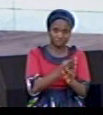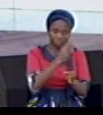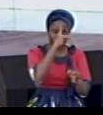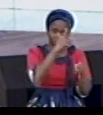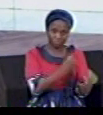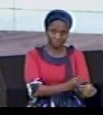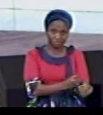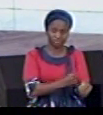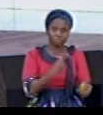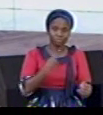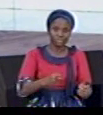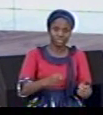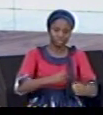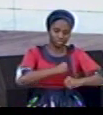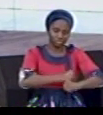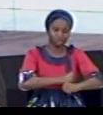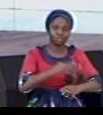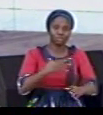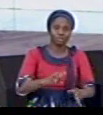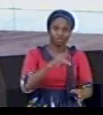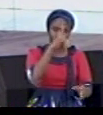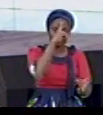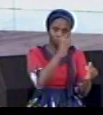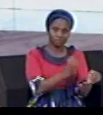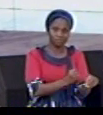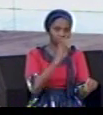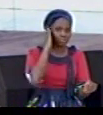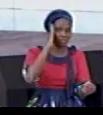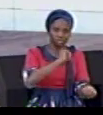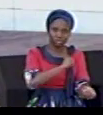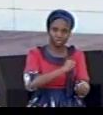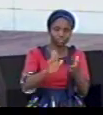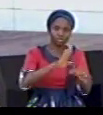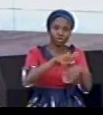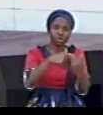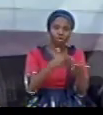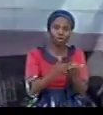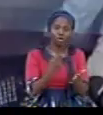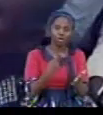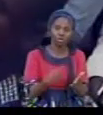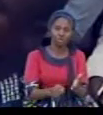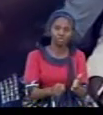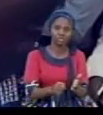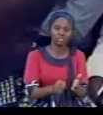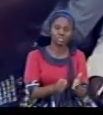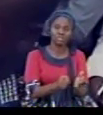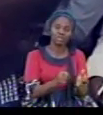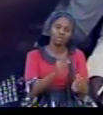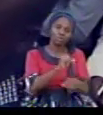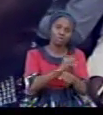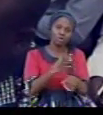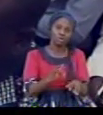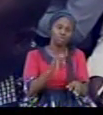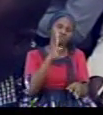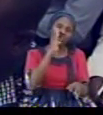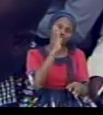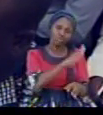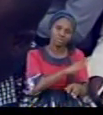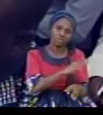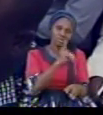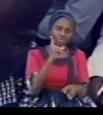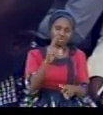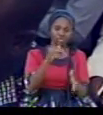shield of faith will quench all the fiery darts of the wicked one. And take the helmet